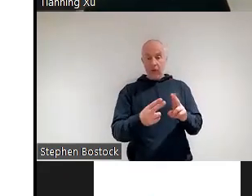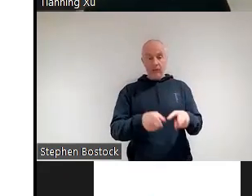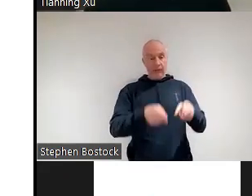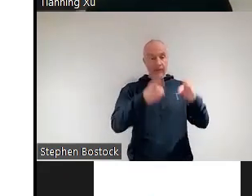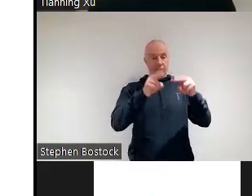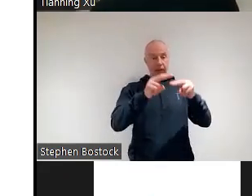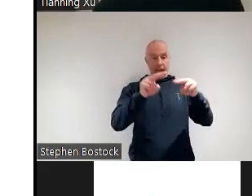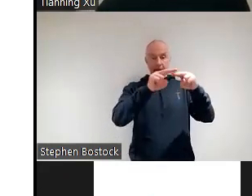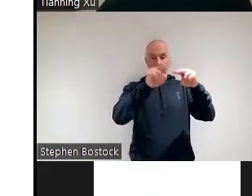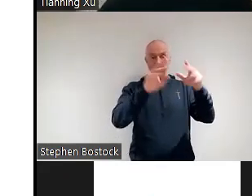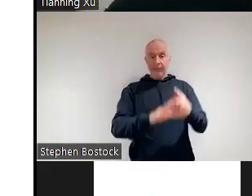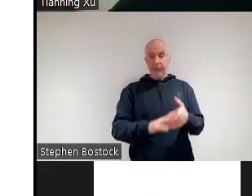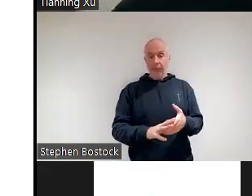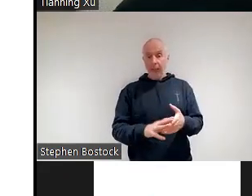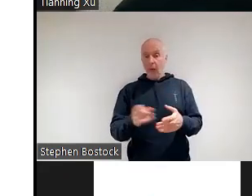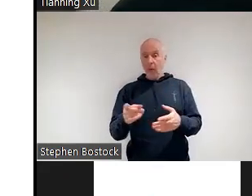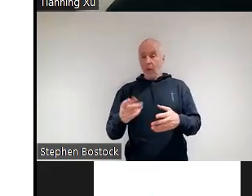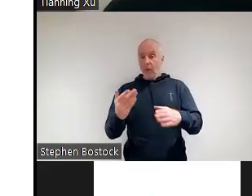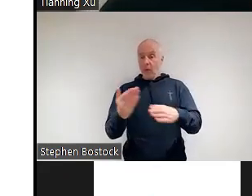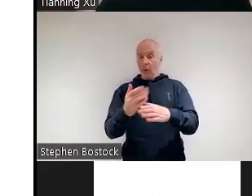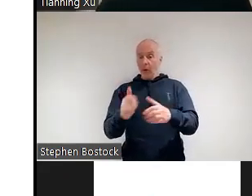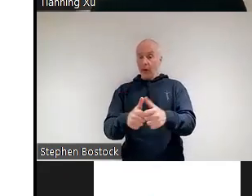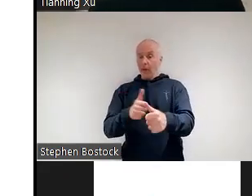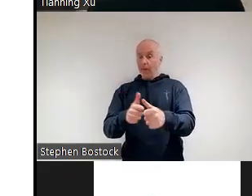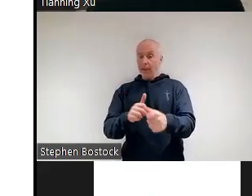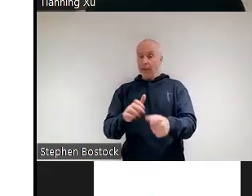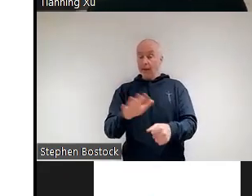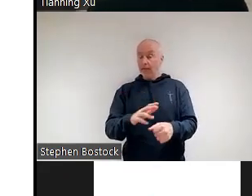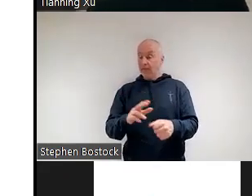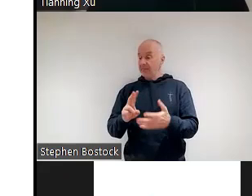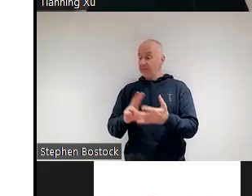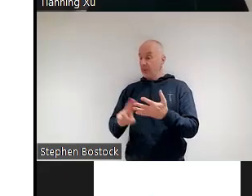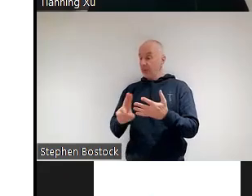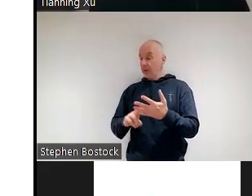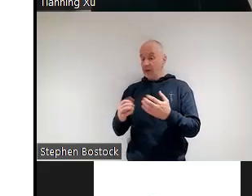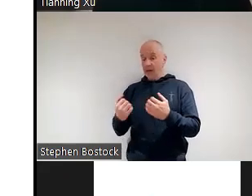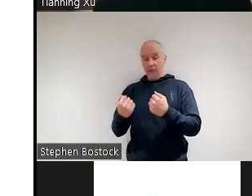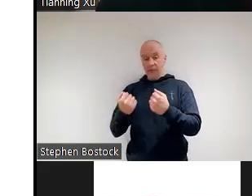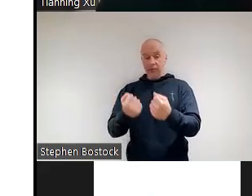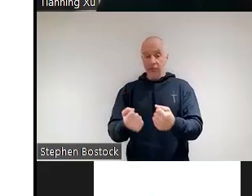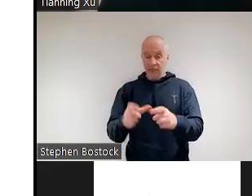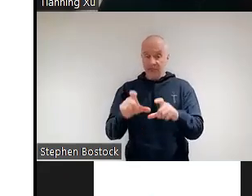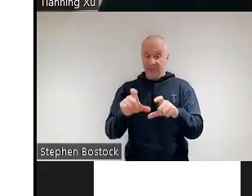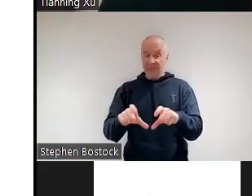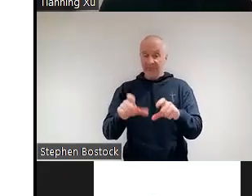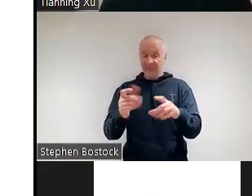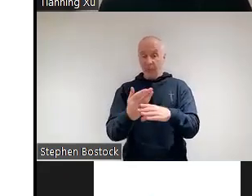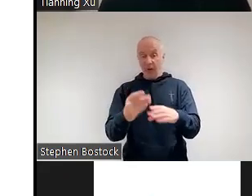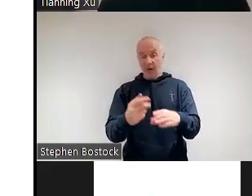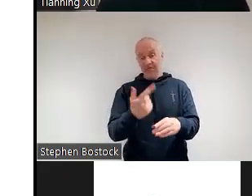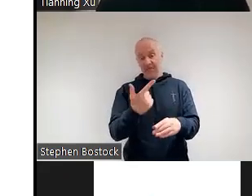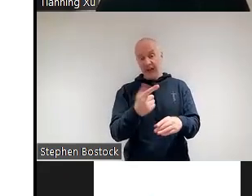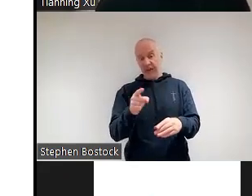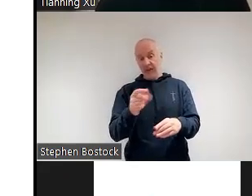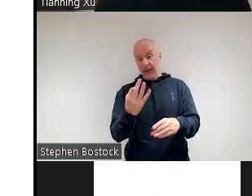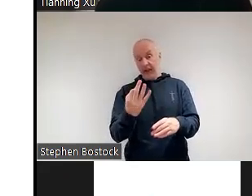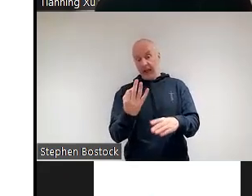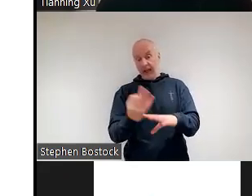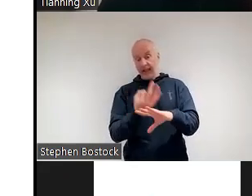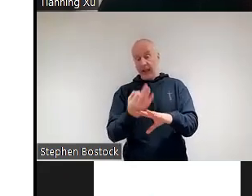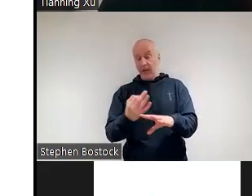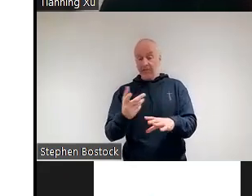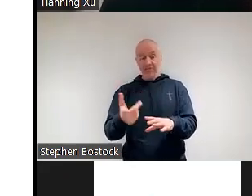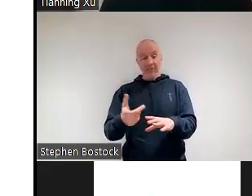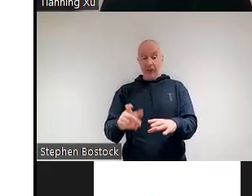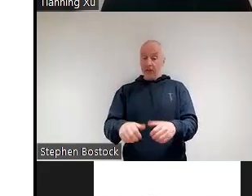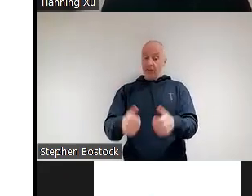be installed at a workplace because normally when people go to work, they normally will stay there for at least 7-8 hours. So that would be the brilliant